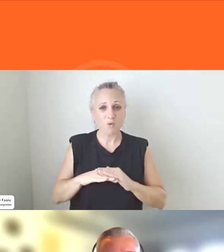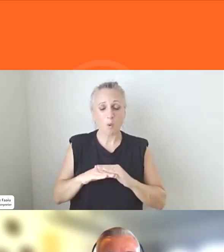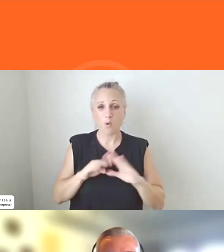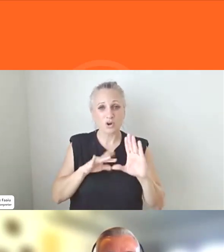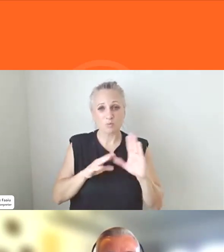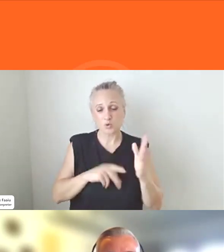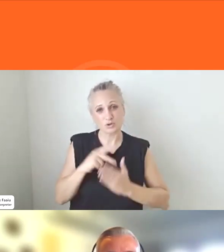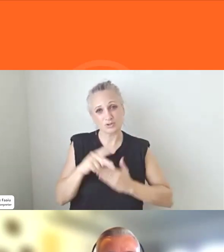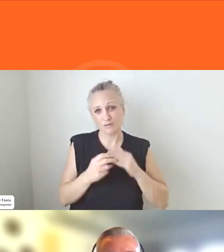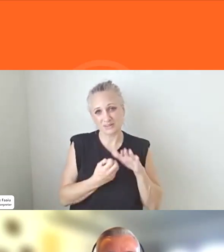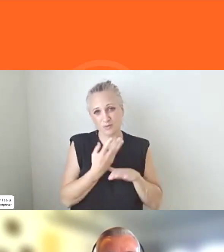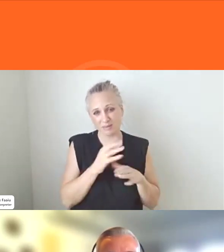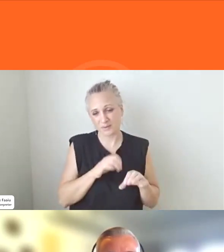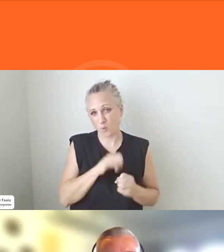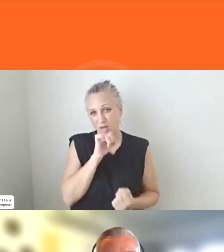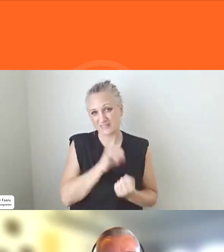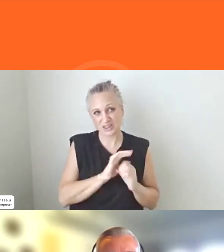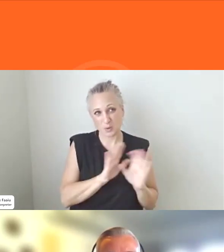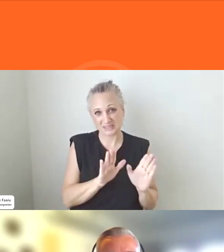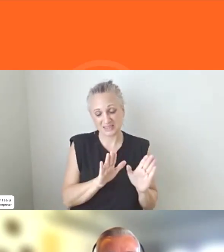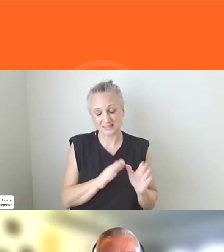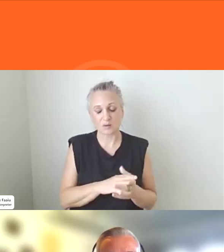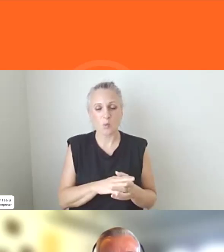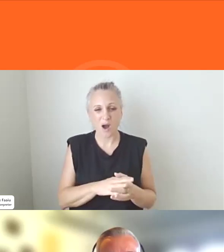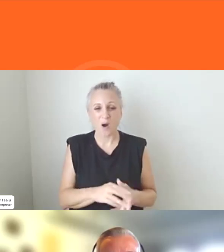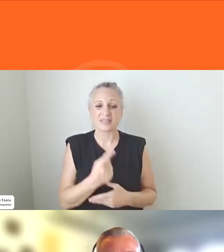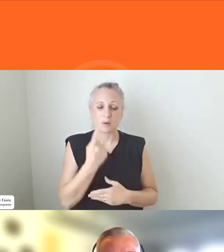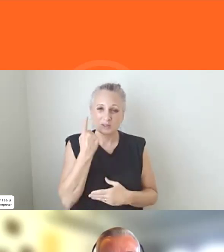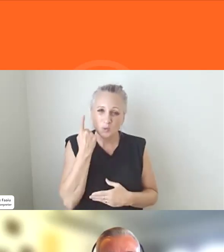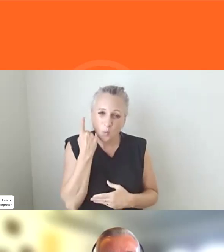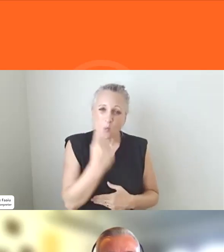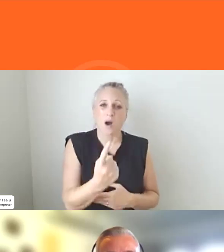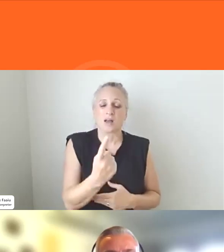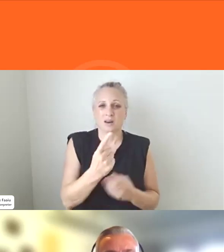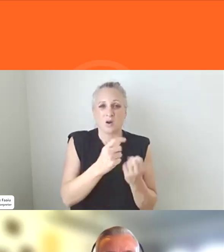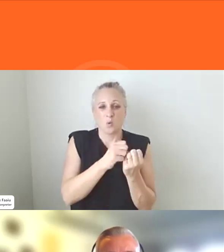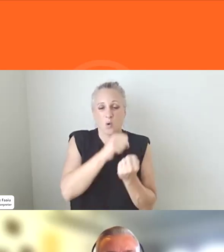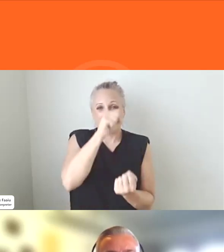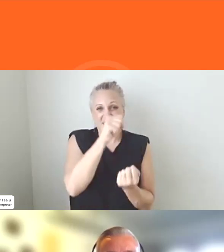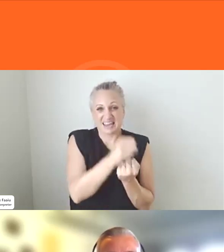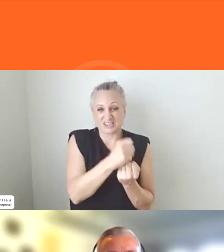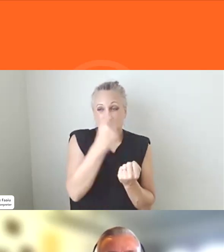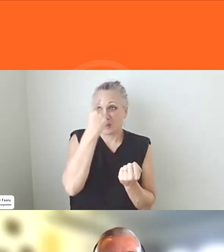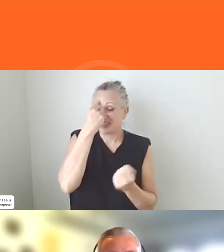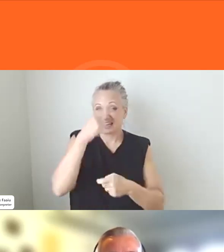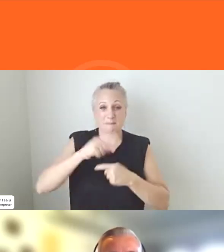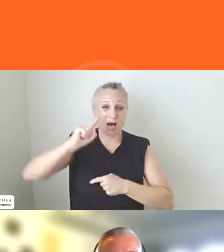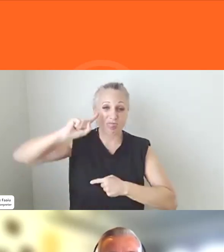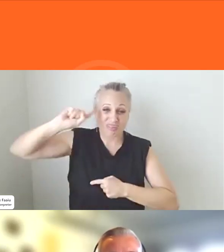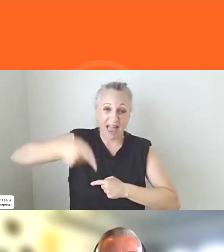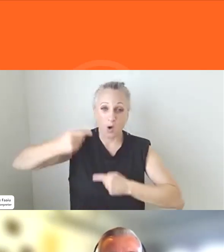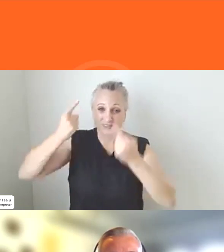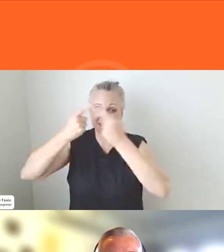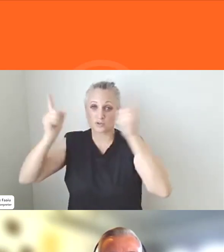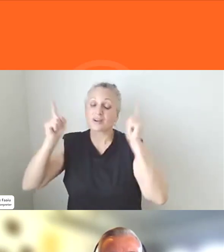qualification. And that's one qualification amongst thousands. Yeah. So we need at the beginning.